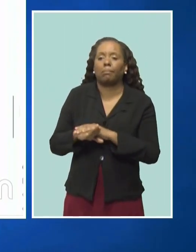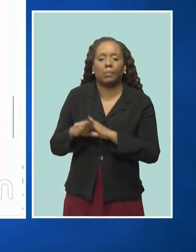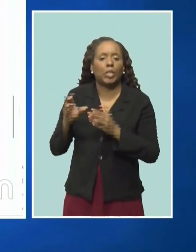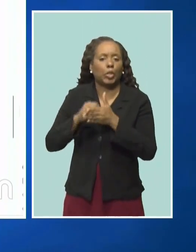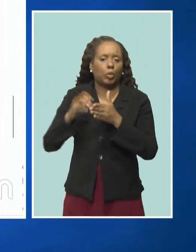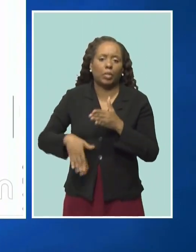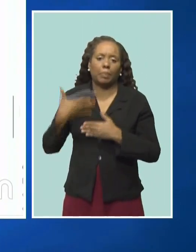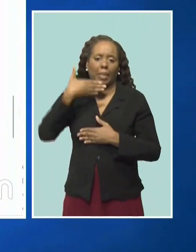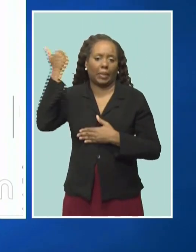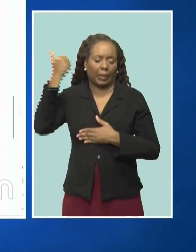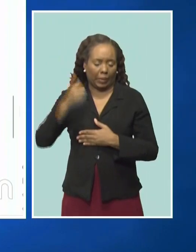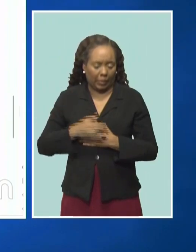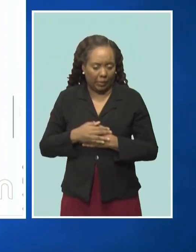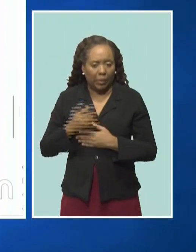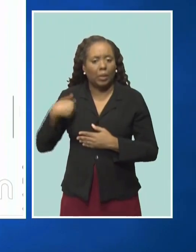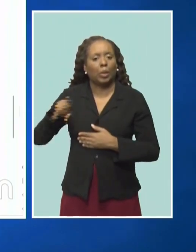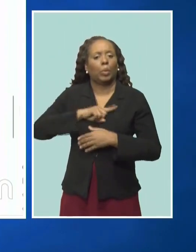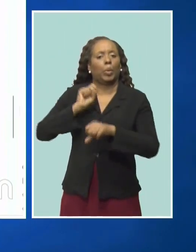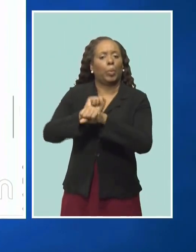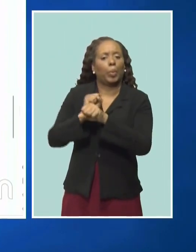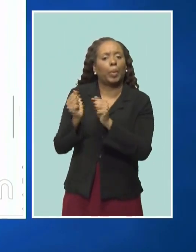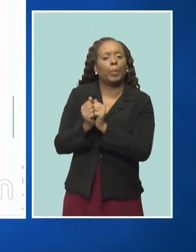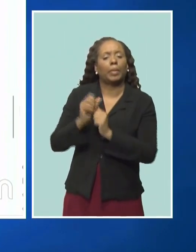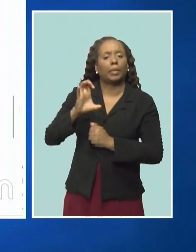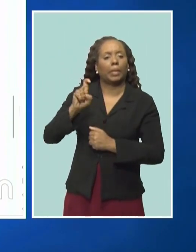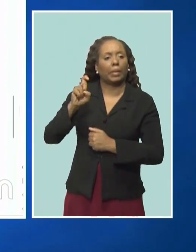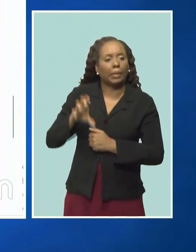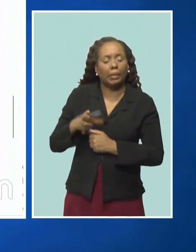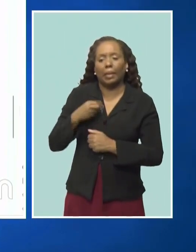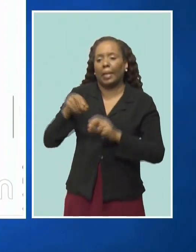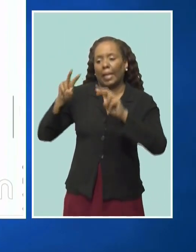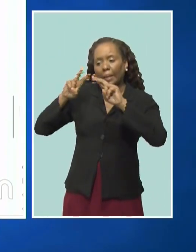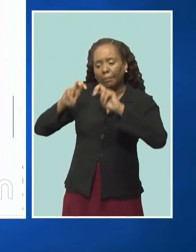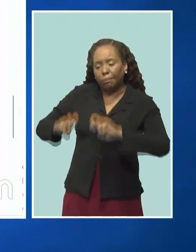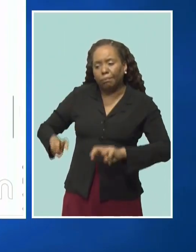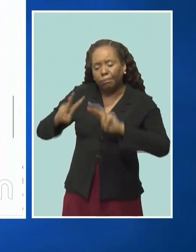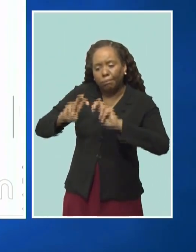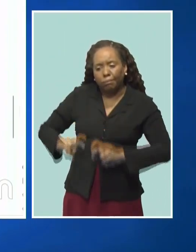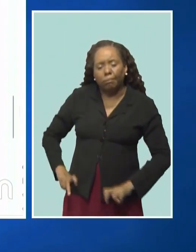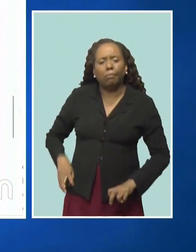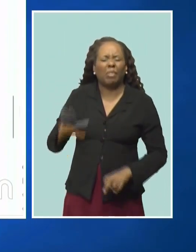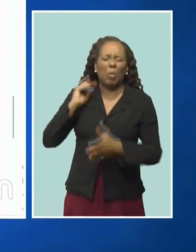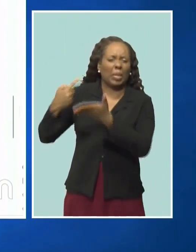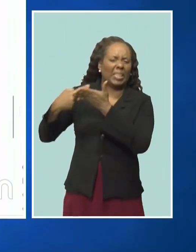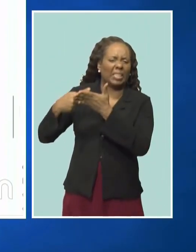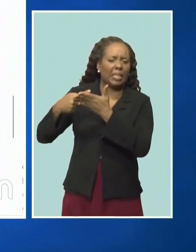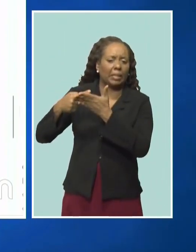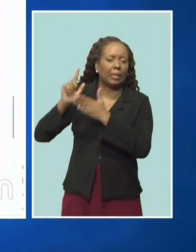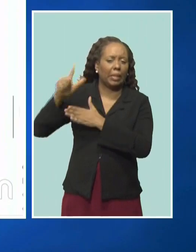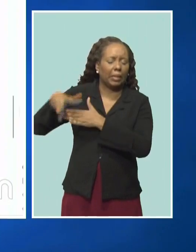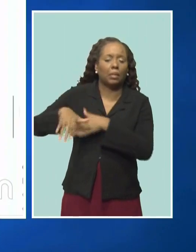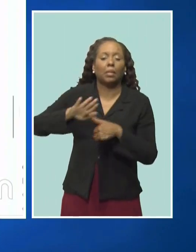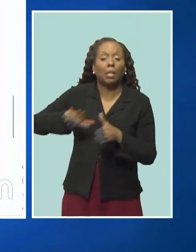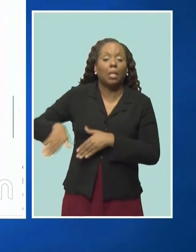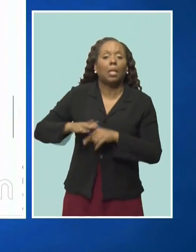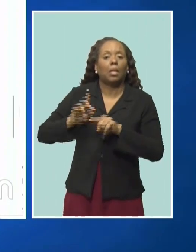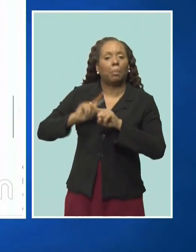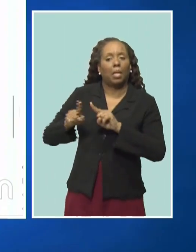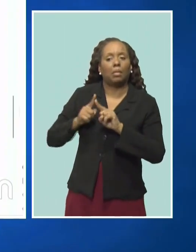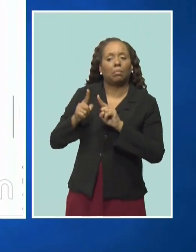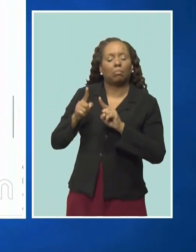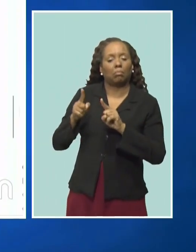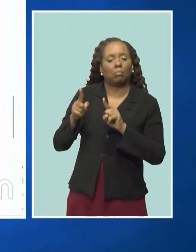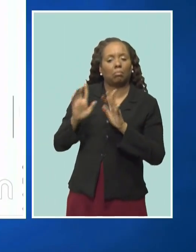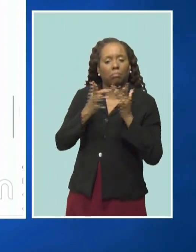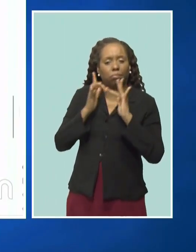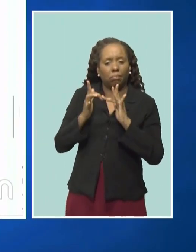we start to work with CXC and some of its assessments, which we'll talk to later, that the capacity and connectivity was